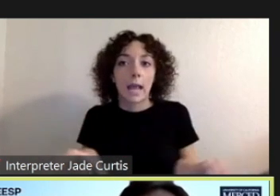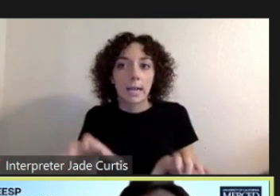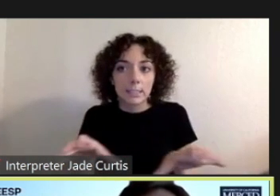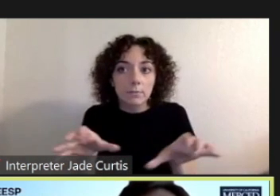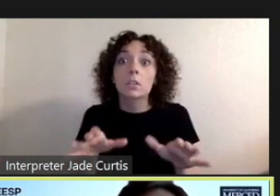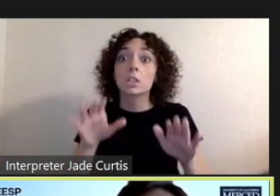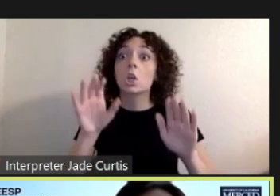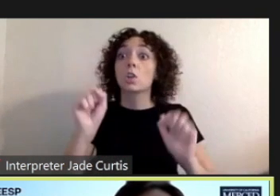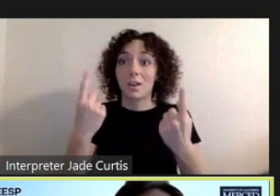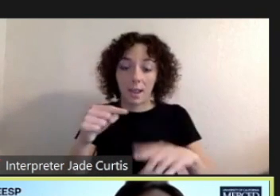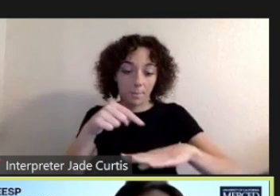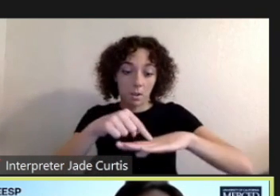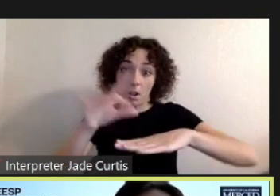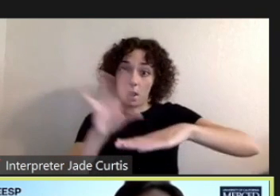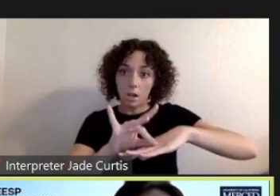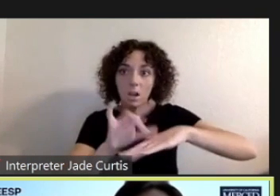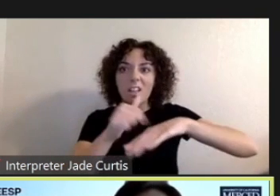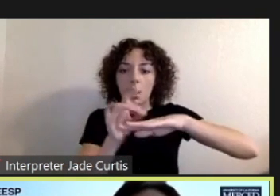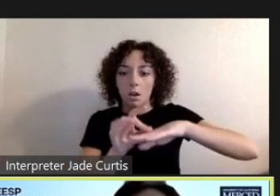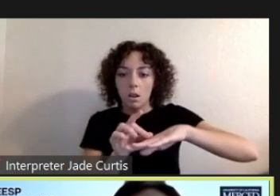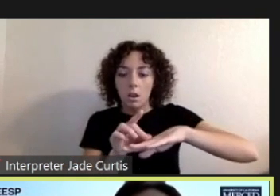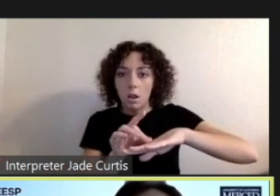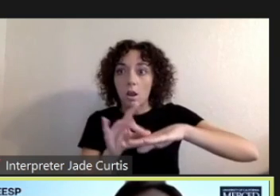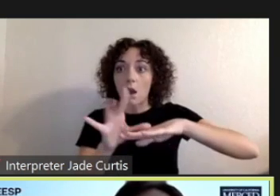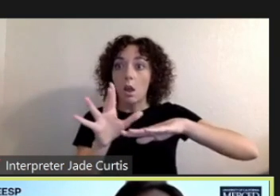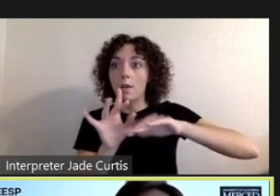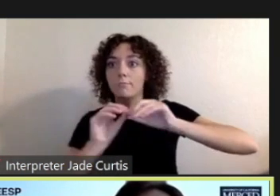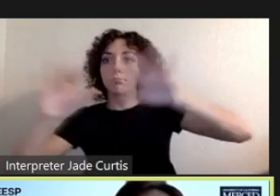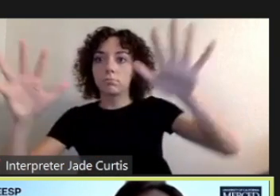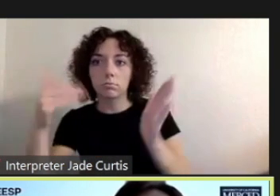into the bulk air. Next slide, please.